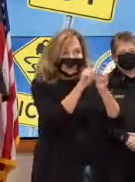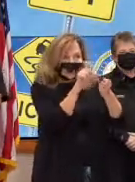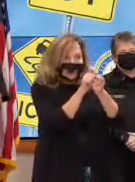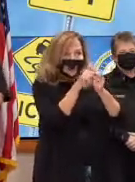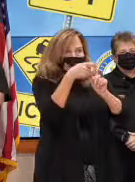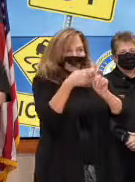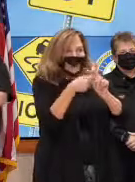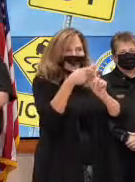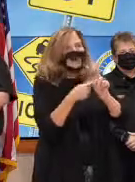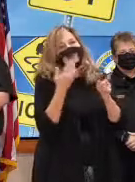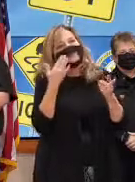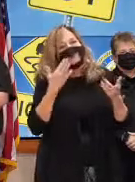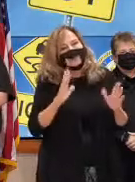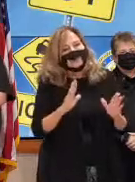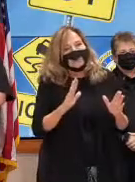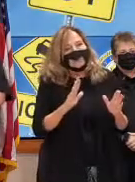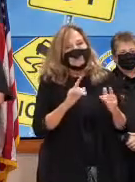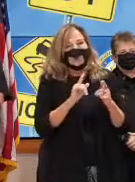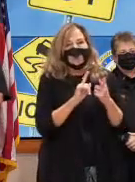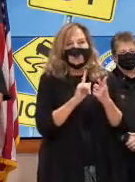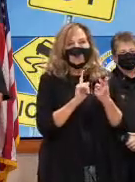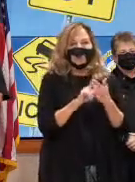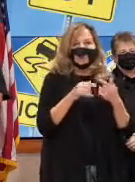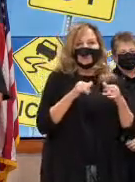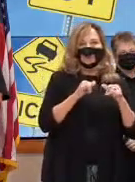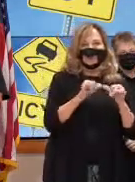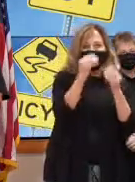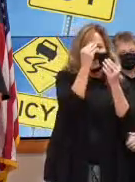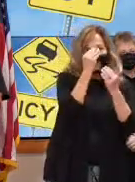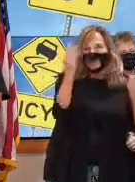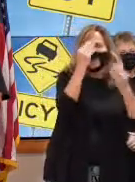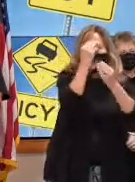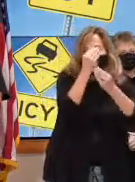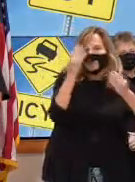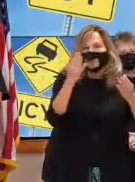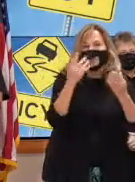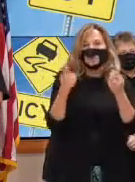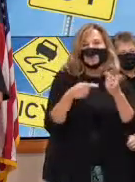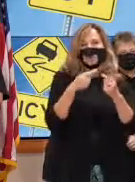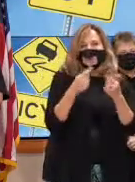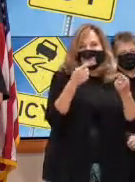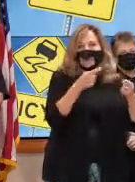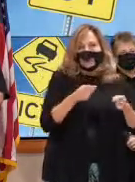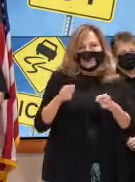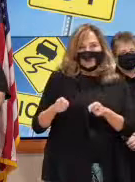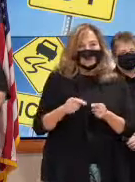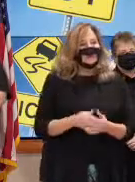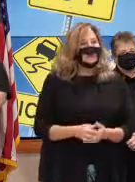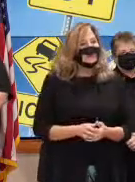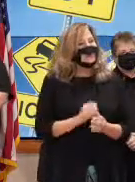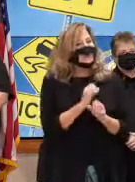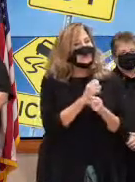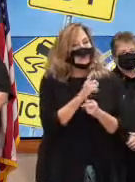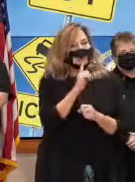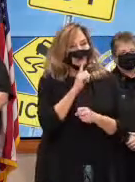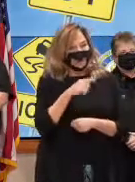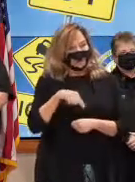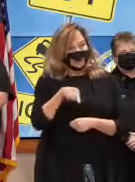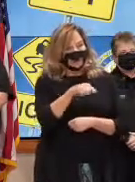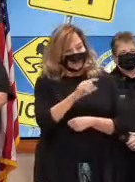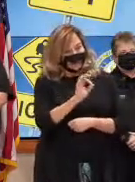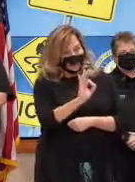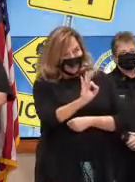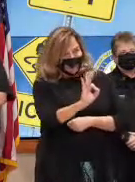will be sharing information as we get it. I just want to make sure that everybody knows that if the models are